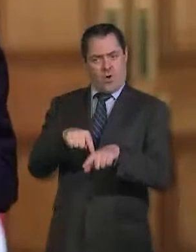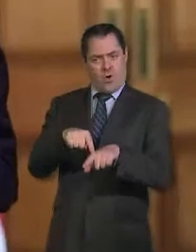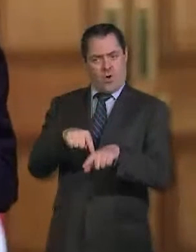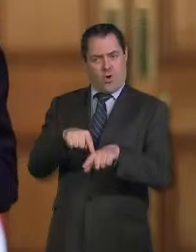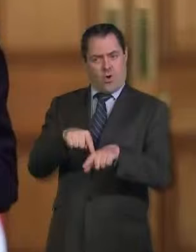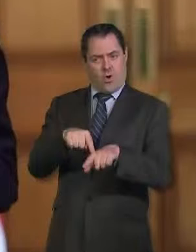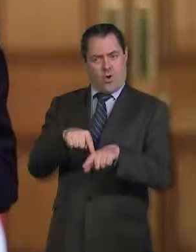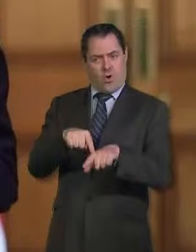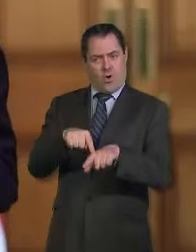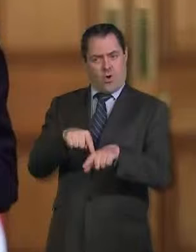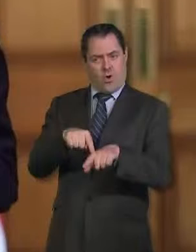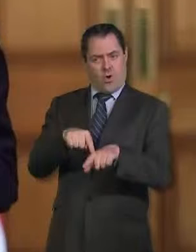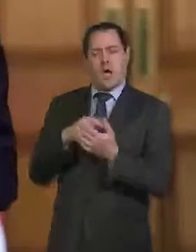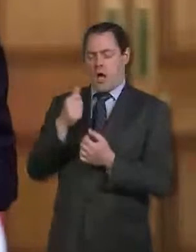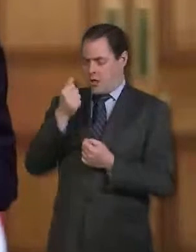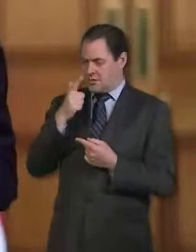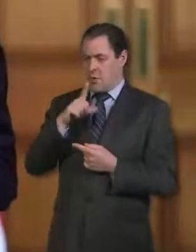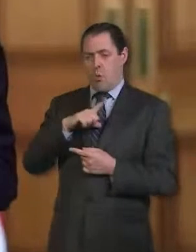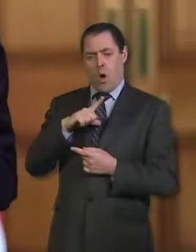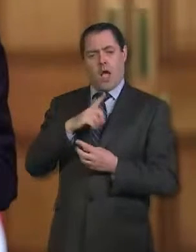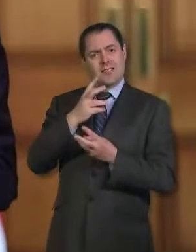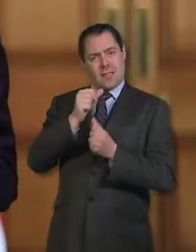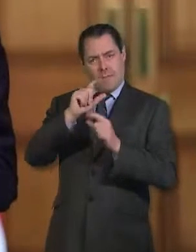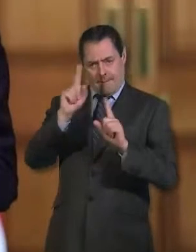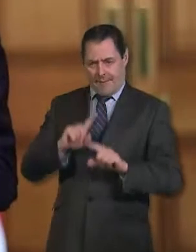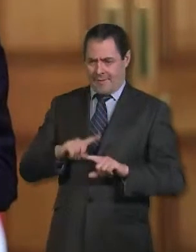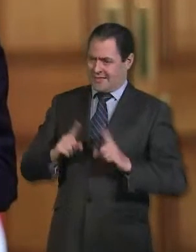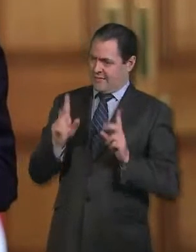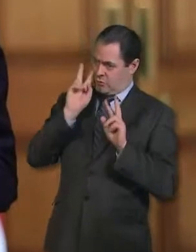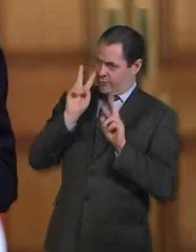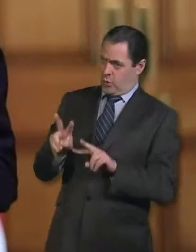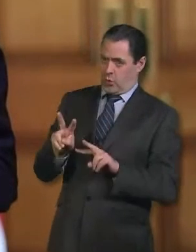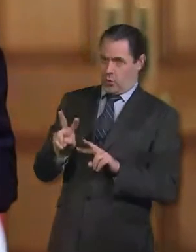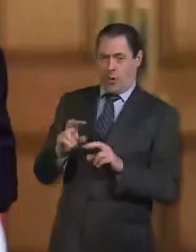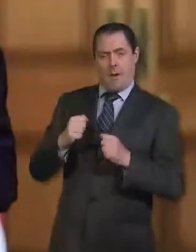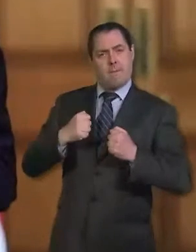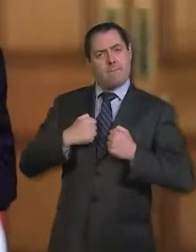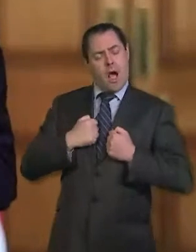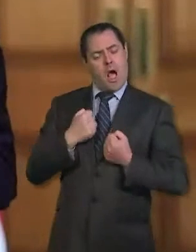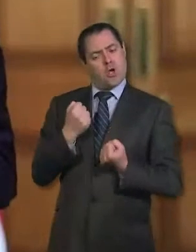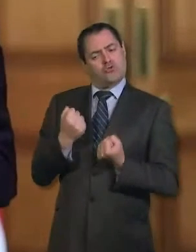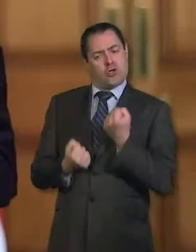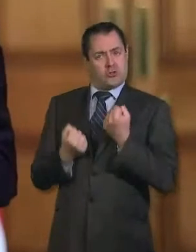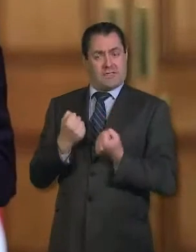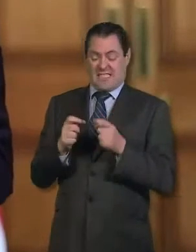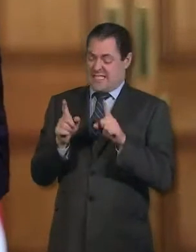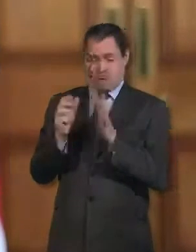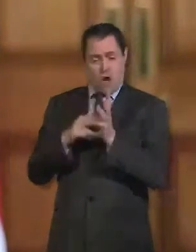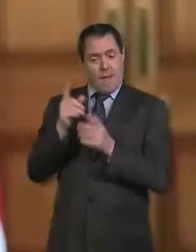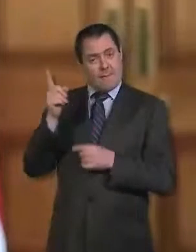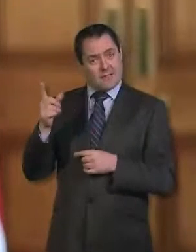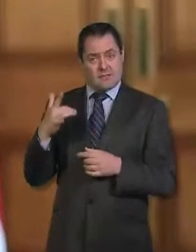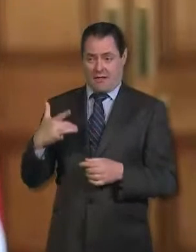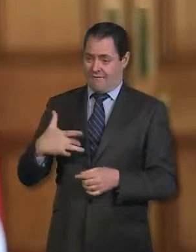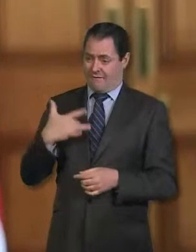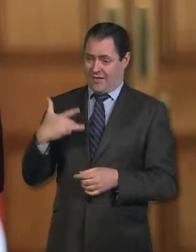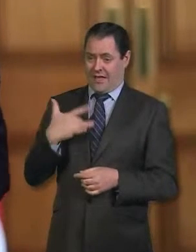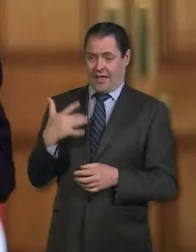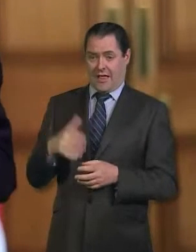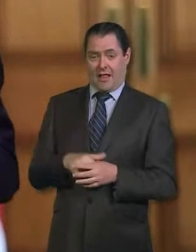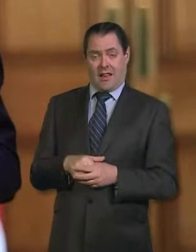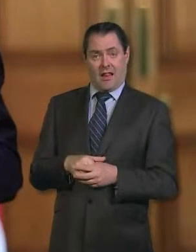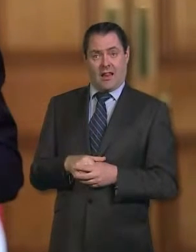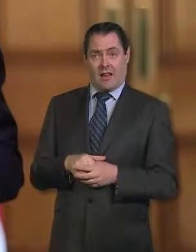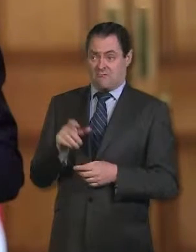a different view, but my judgment, which is the same as the Prime Minister's judgment, is that what Mr. Cummings did was within